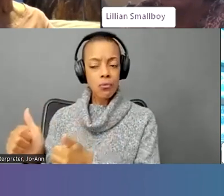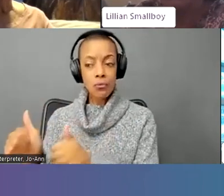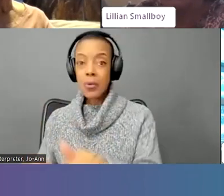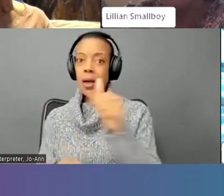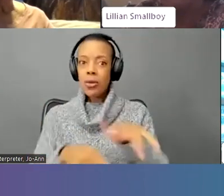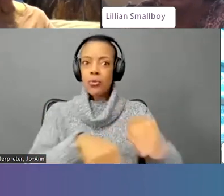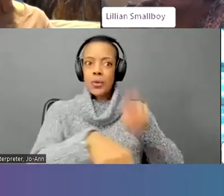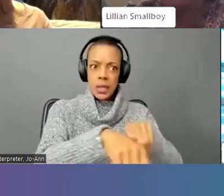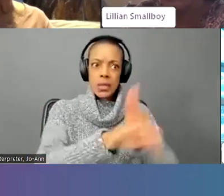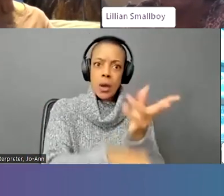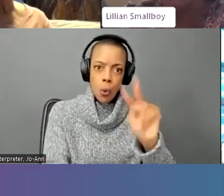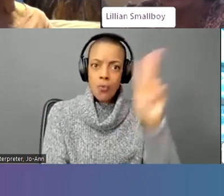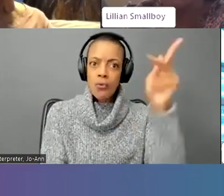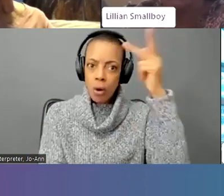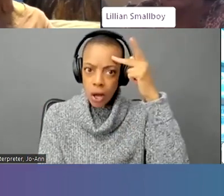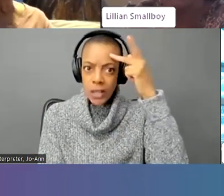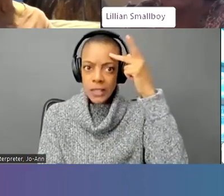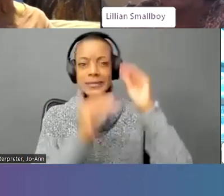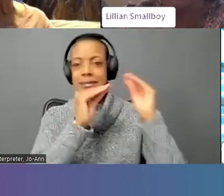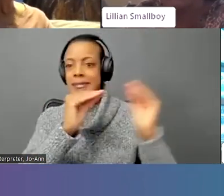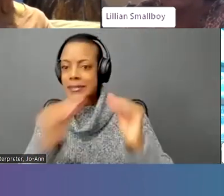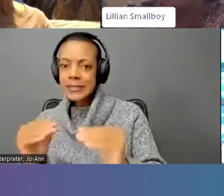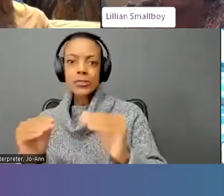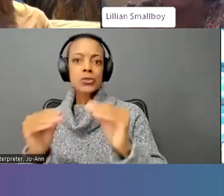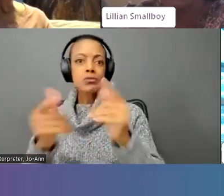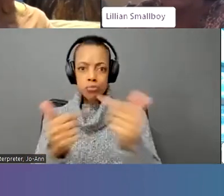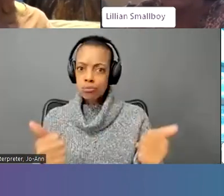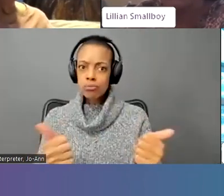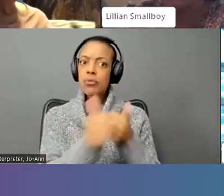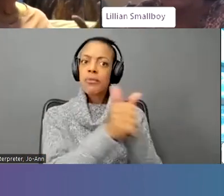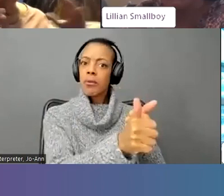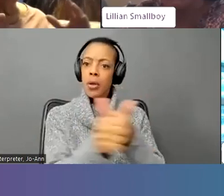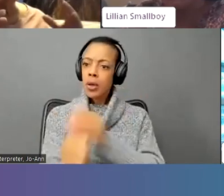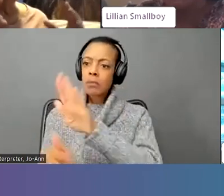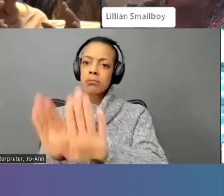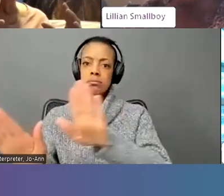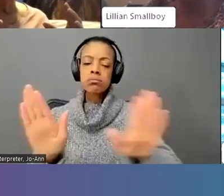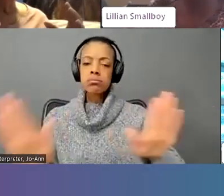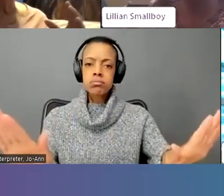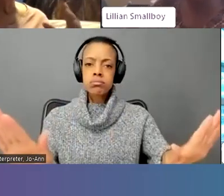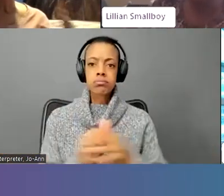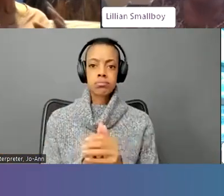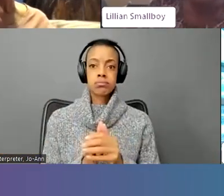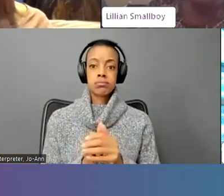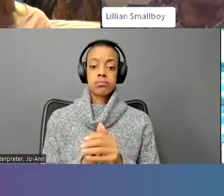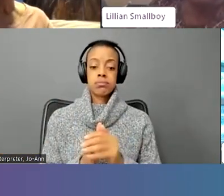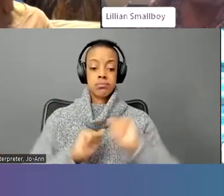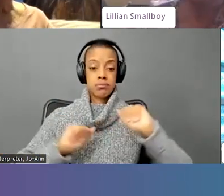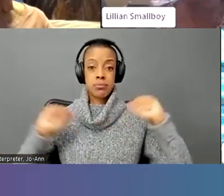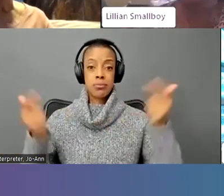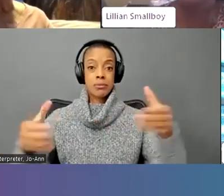philosophy, they have teachings, and they follow those ways. And when we put them all together, we build that